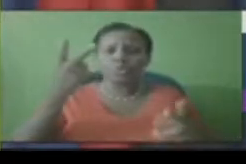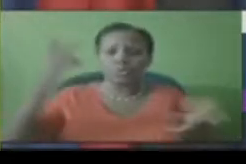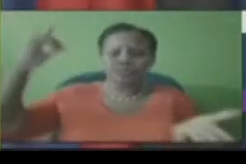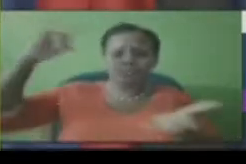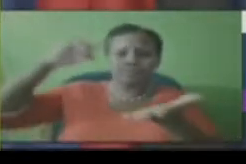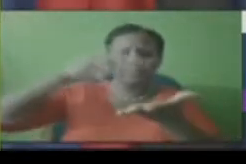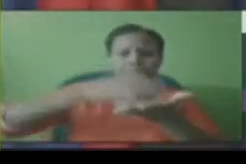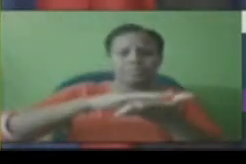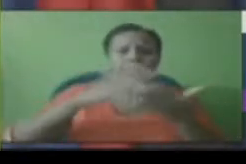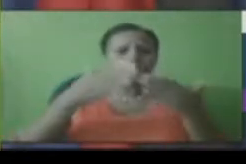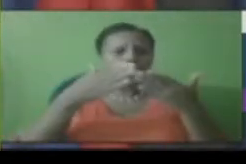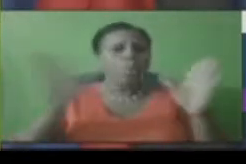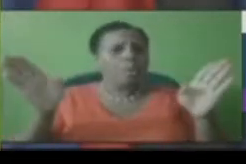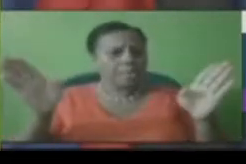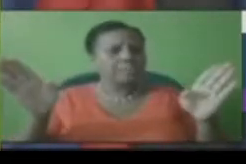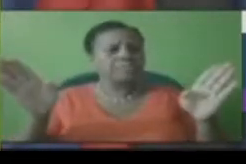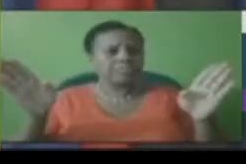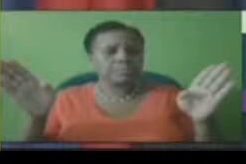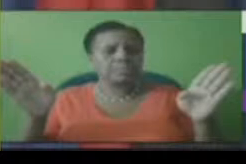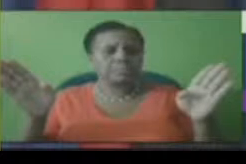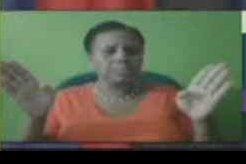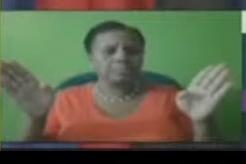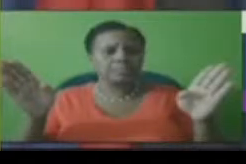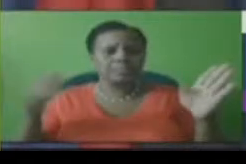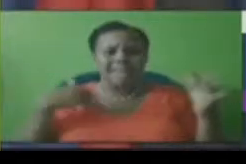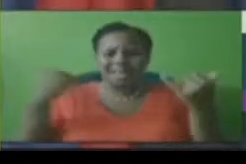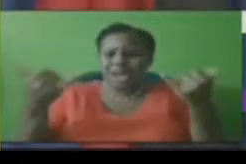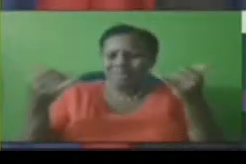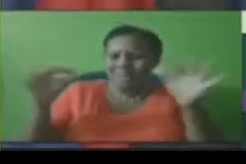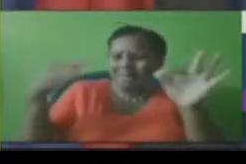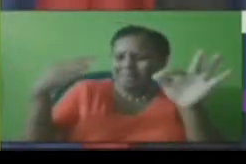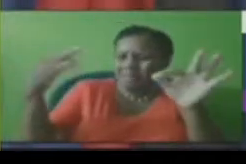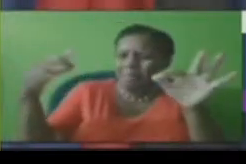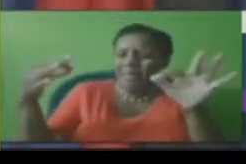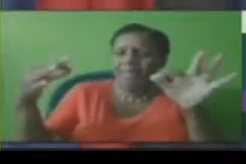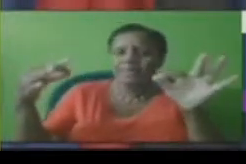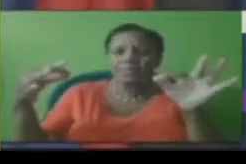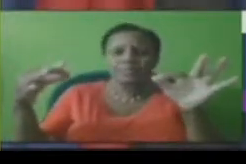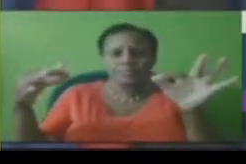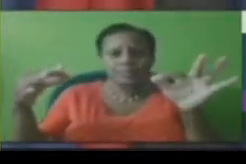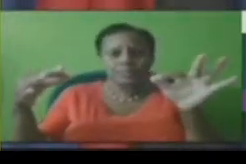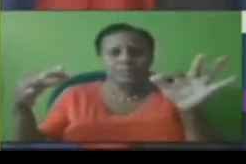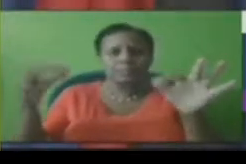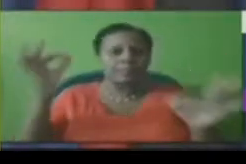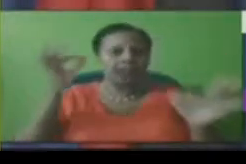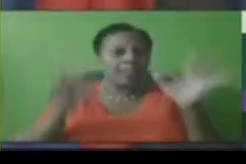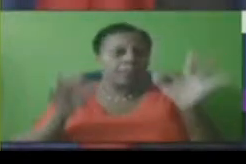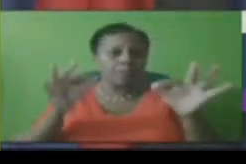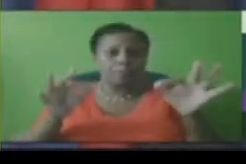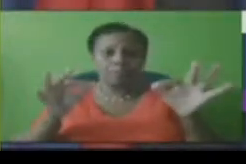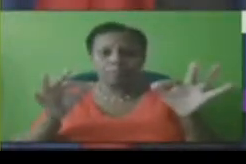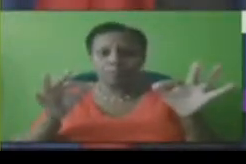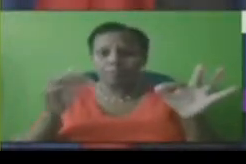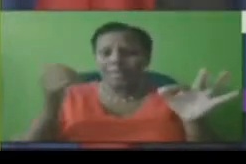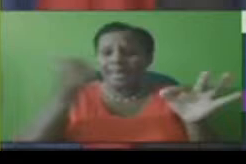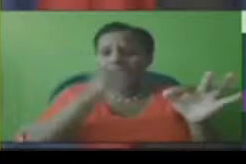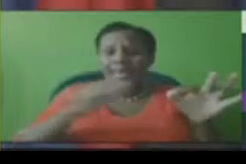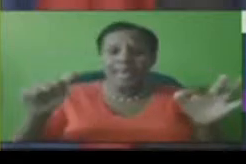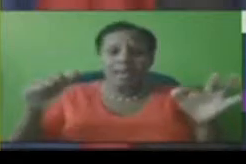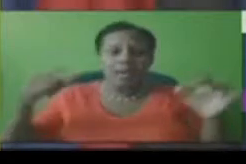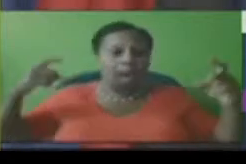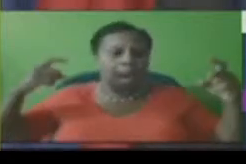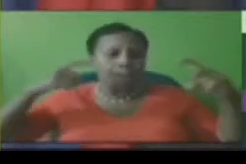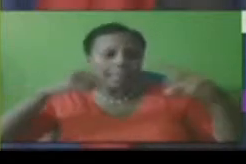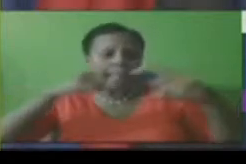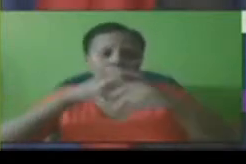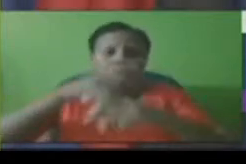of what I've just said. And that, I think, and if there are any complications to be explained, the relevant departments and ministries